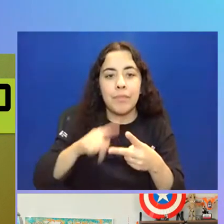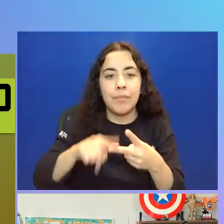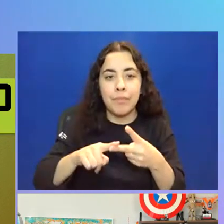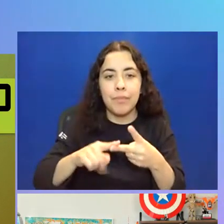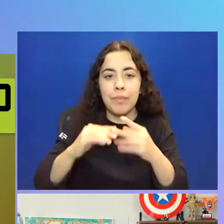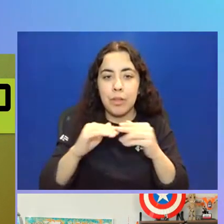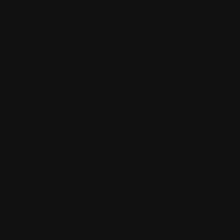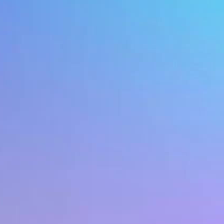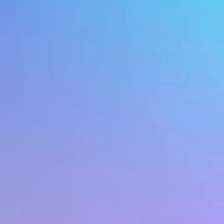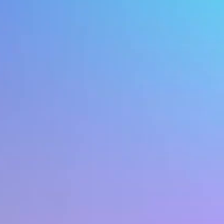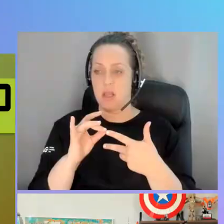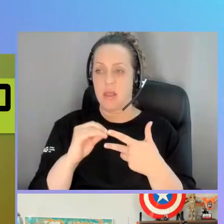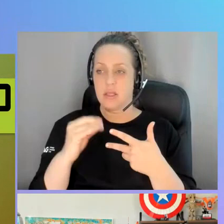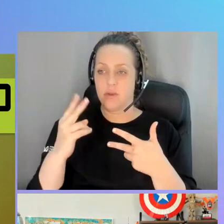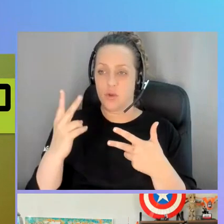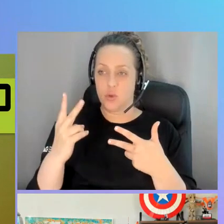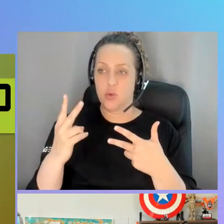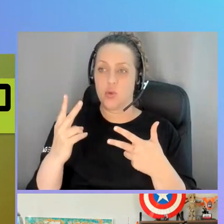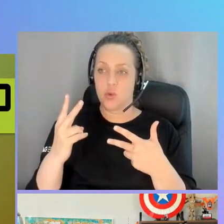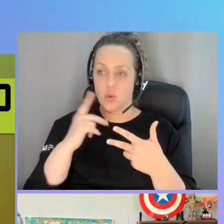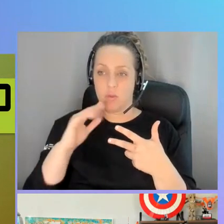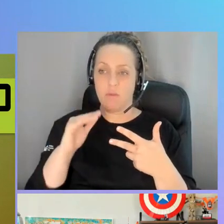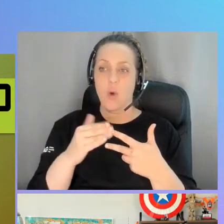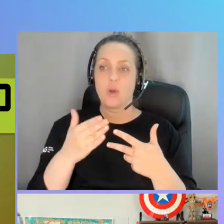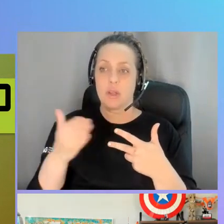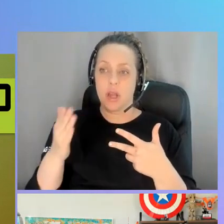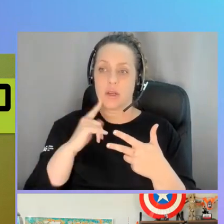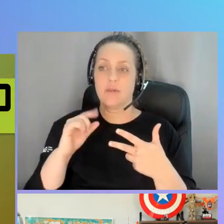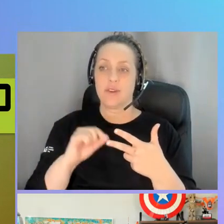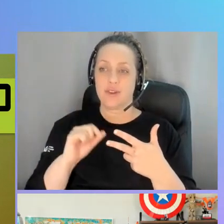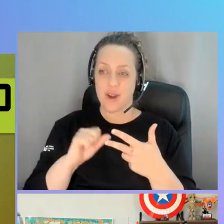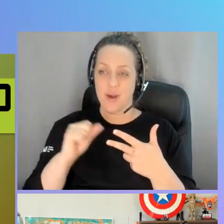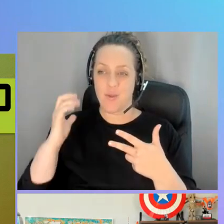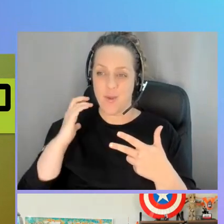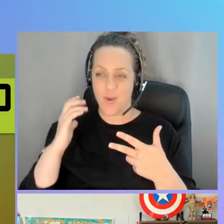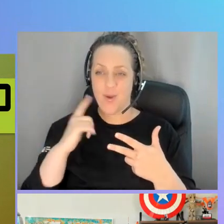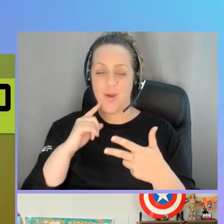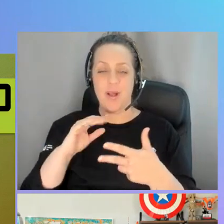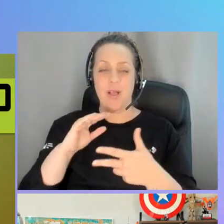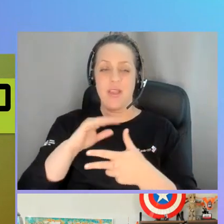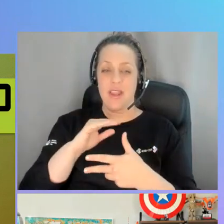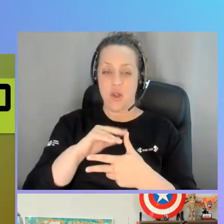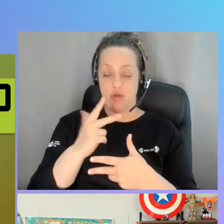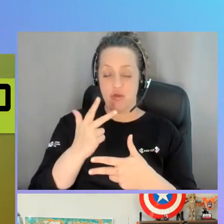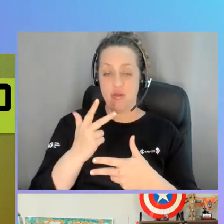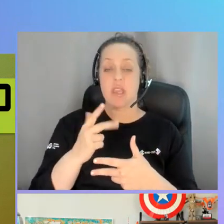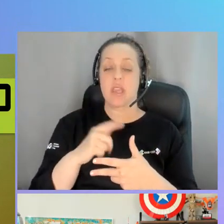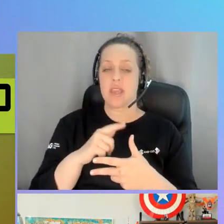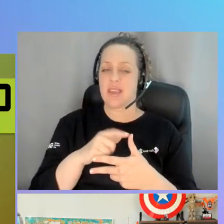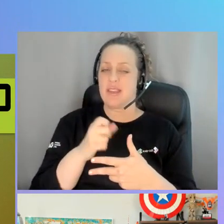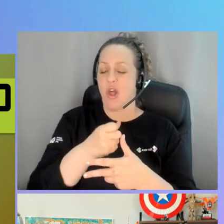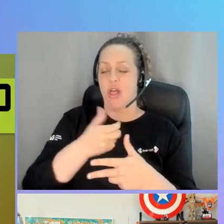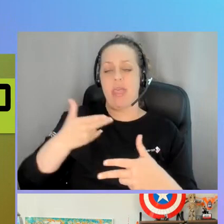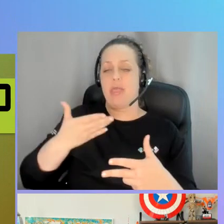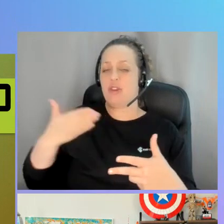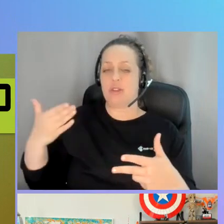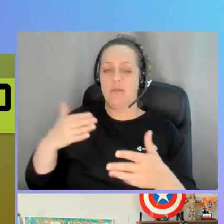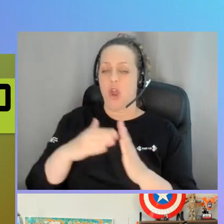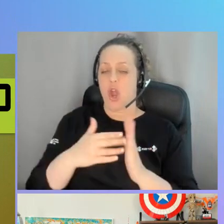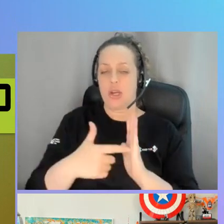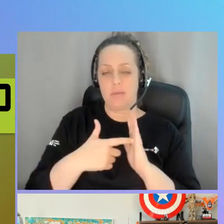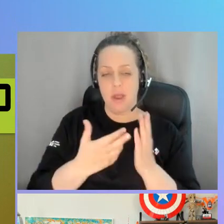right? Focused content for different types of job roles and things. And then your tier 3 is kind of all the other stuff, your